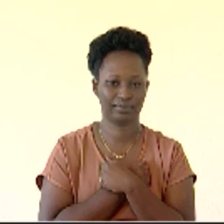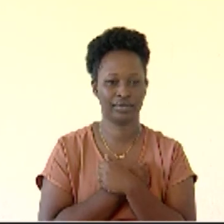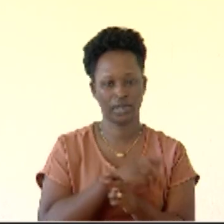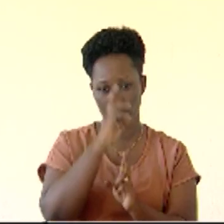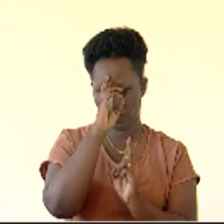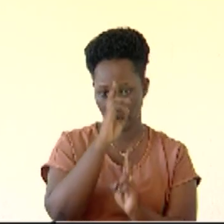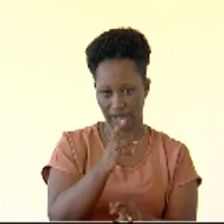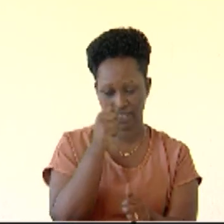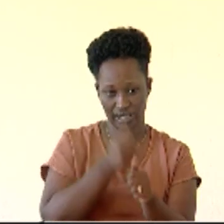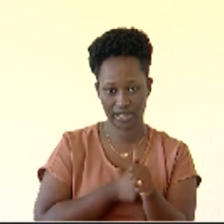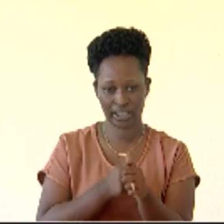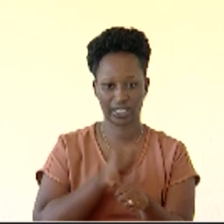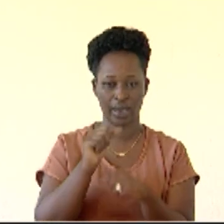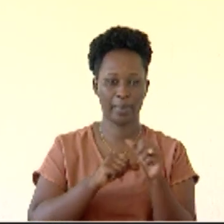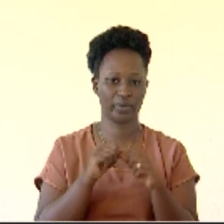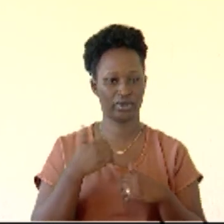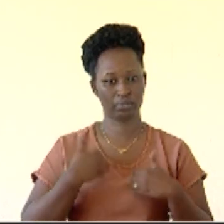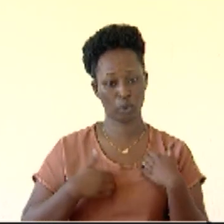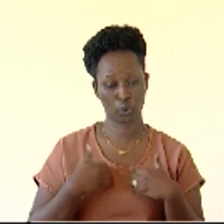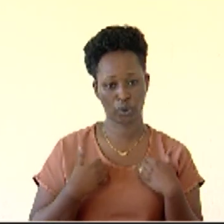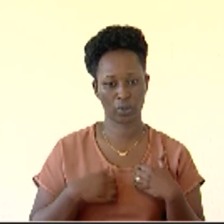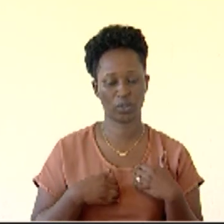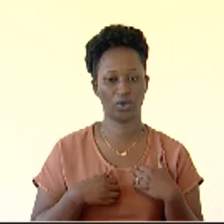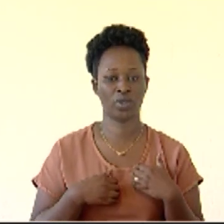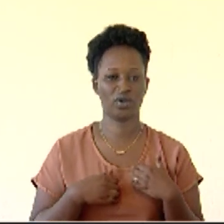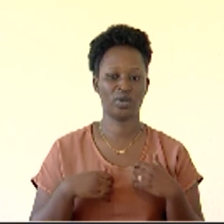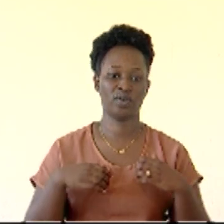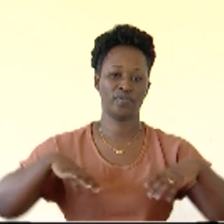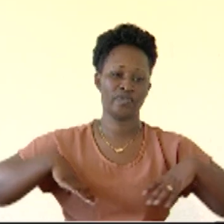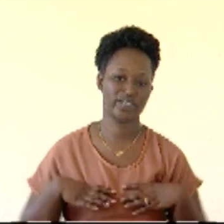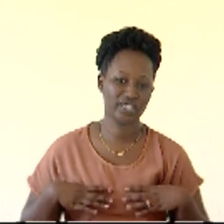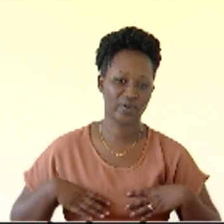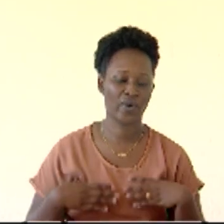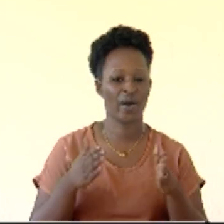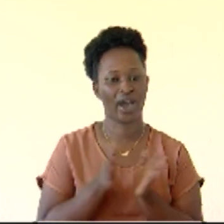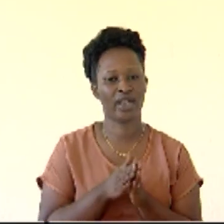Respect each other in terms of more emotional, physical, and sexual limits.